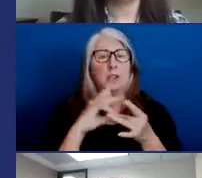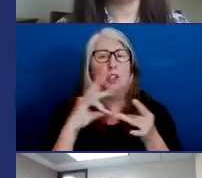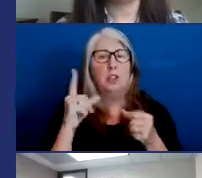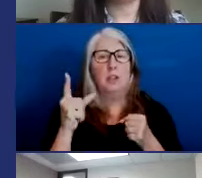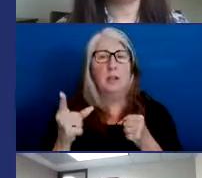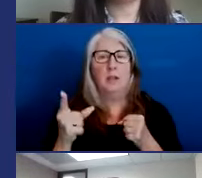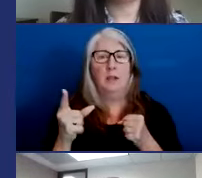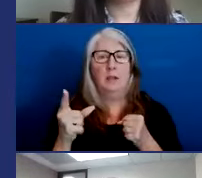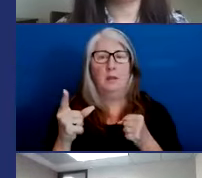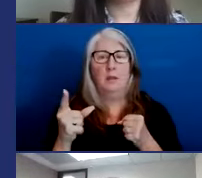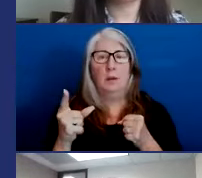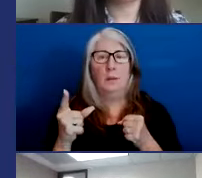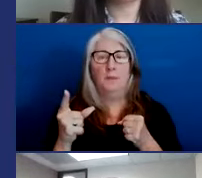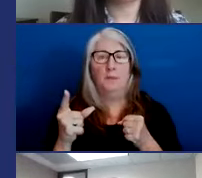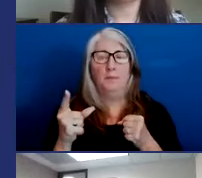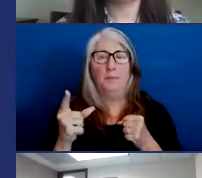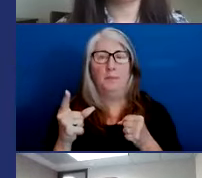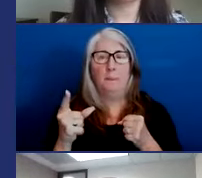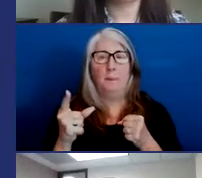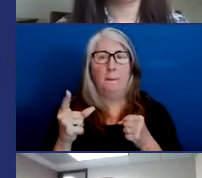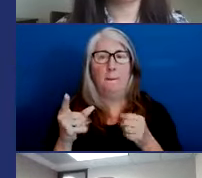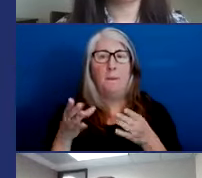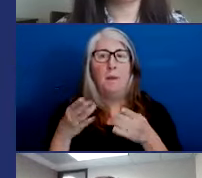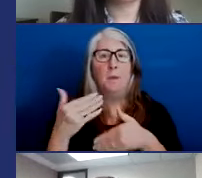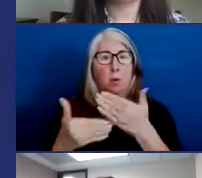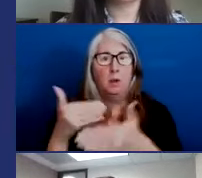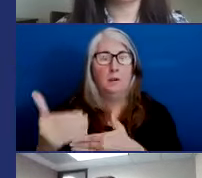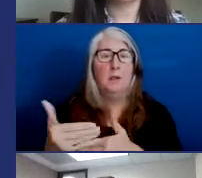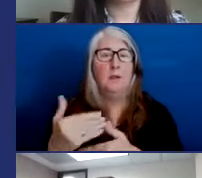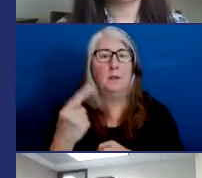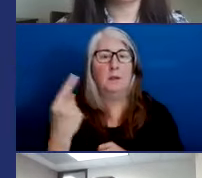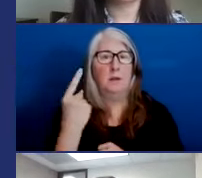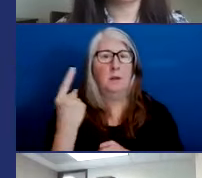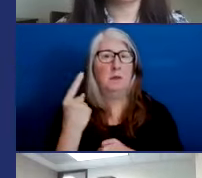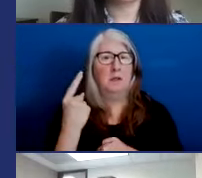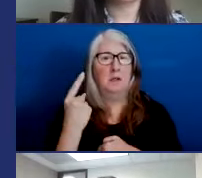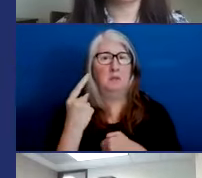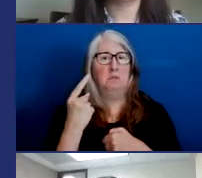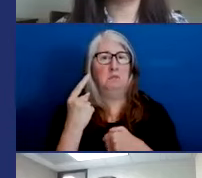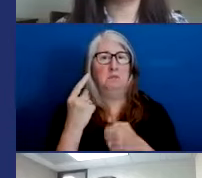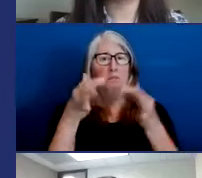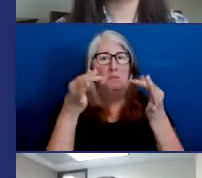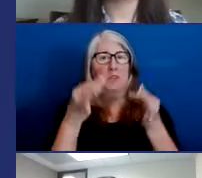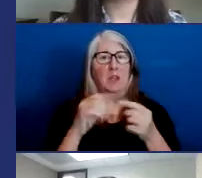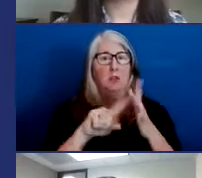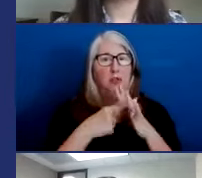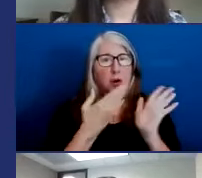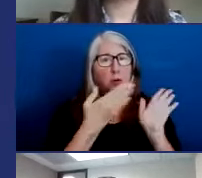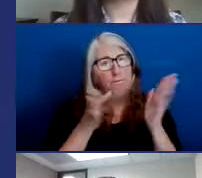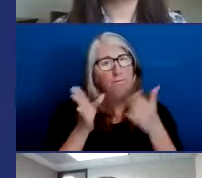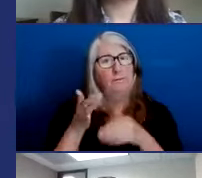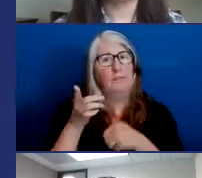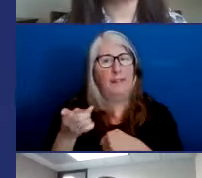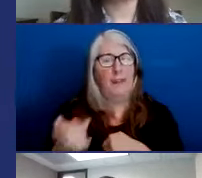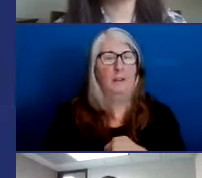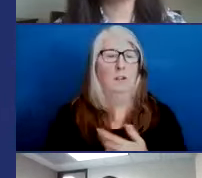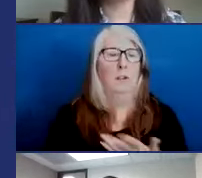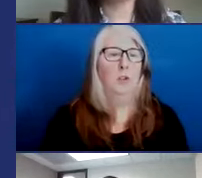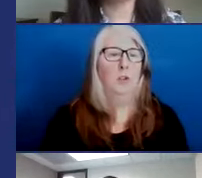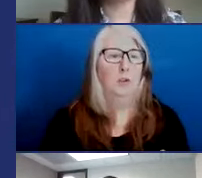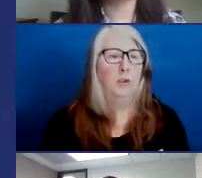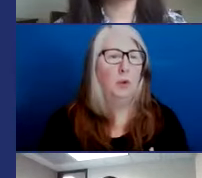to shift and go into that direction. We also discussed a lot of kind of